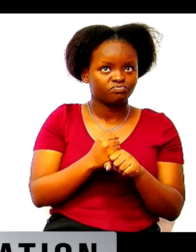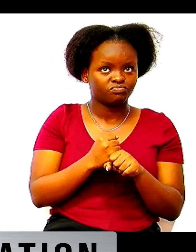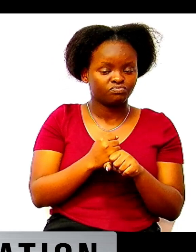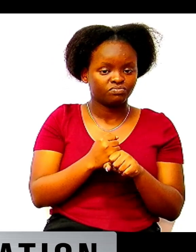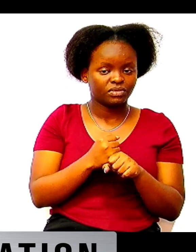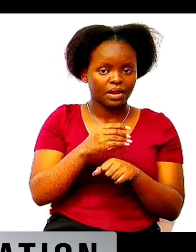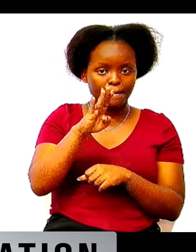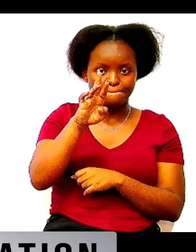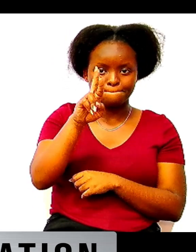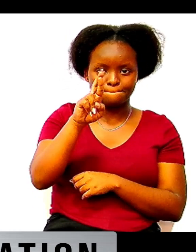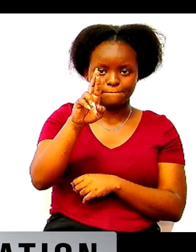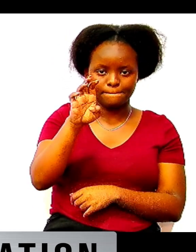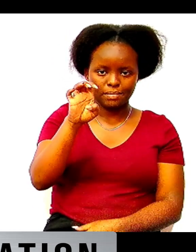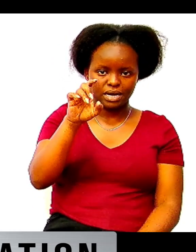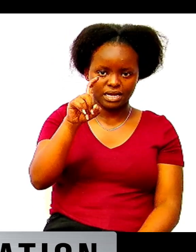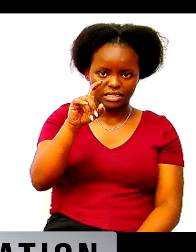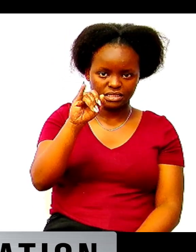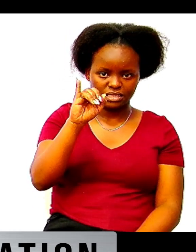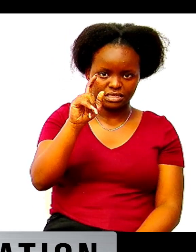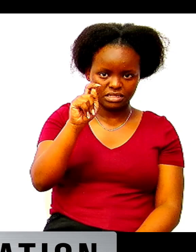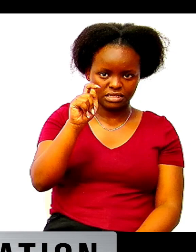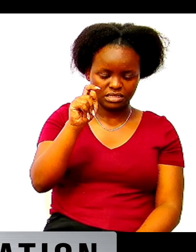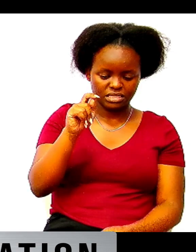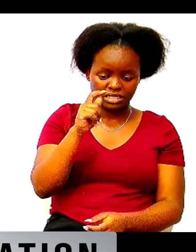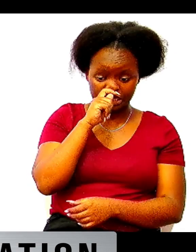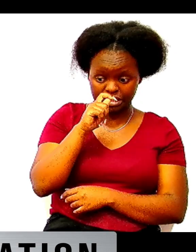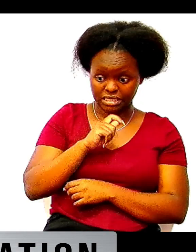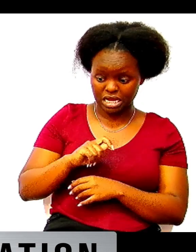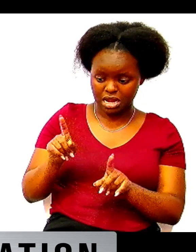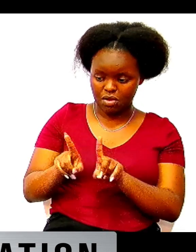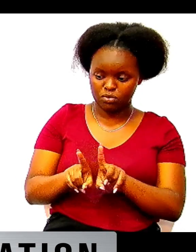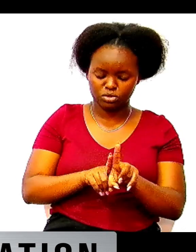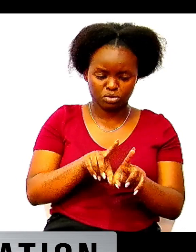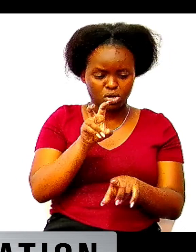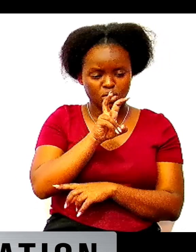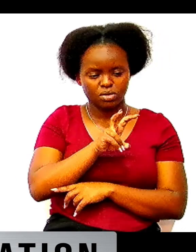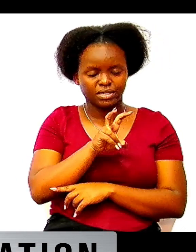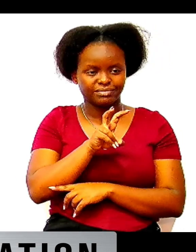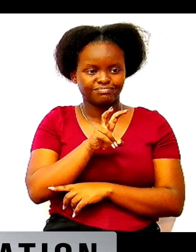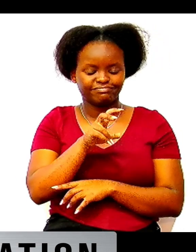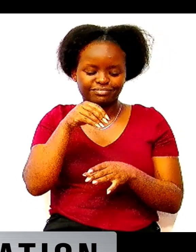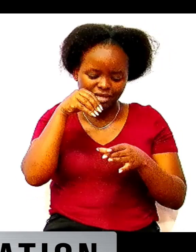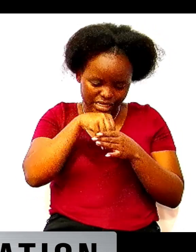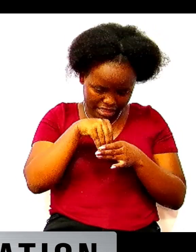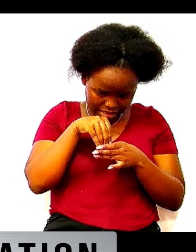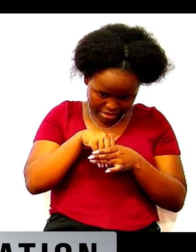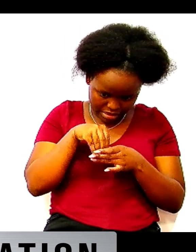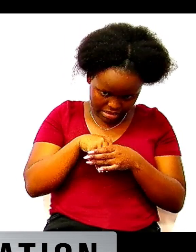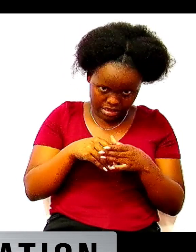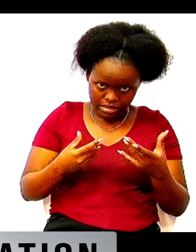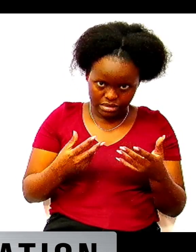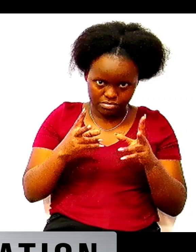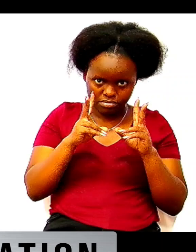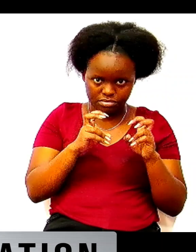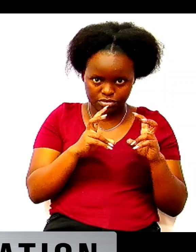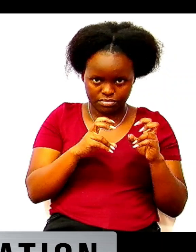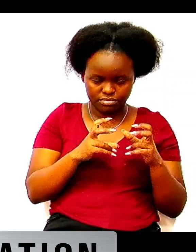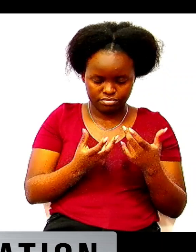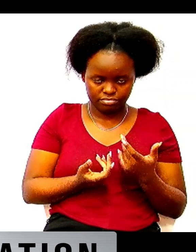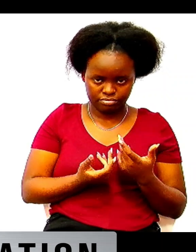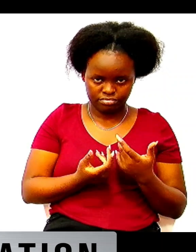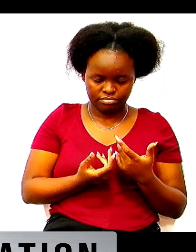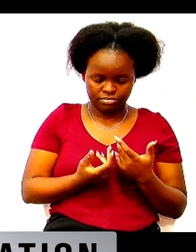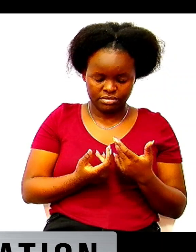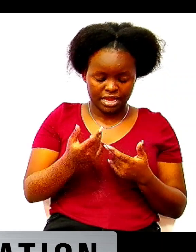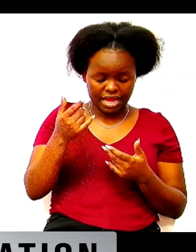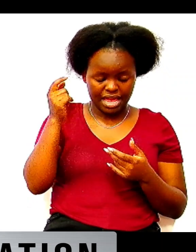Brexit, Yeah. so probably Tanzania may also be looking at its internal, issues. I think,